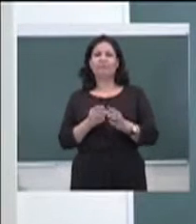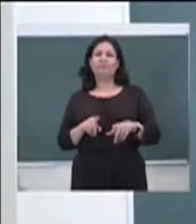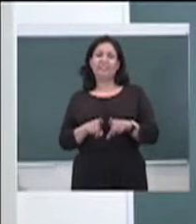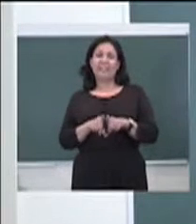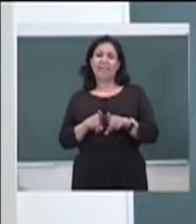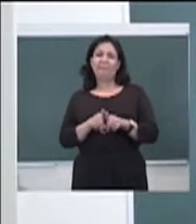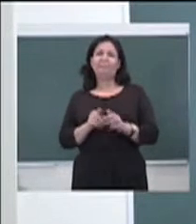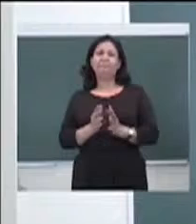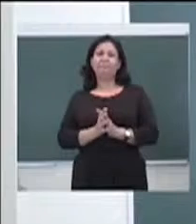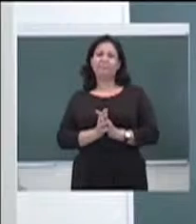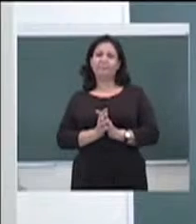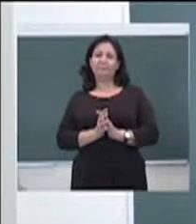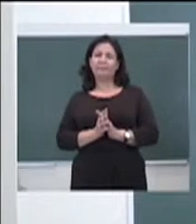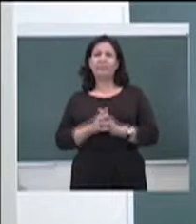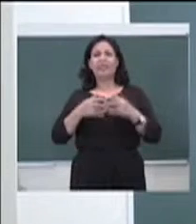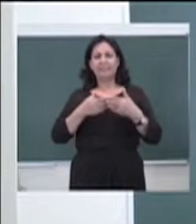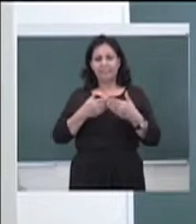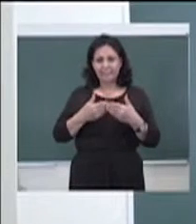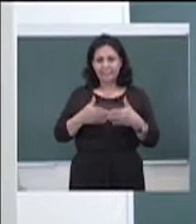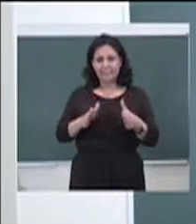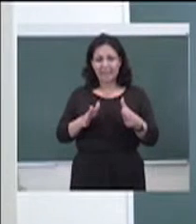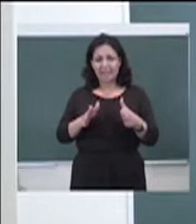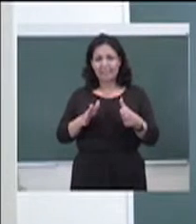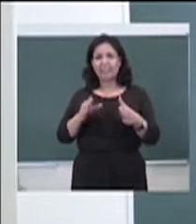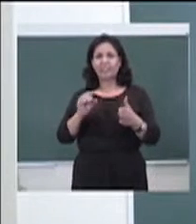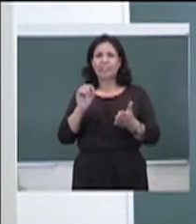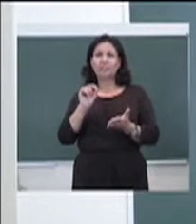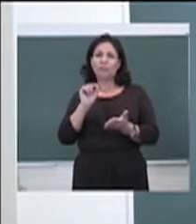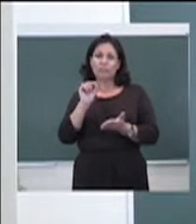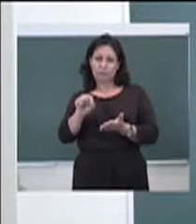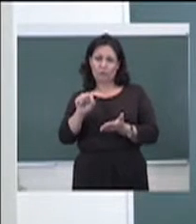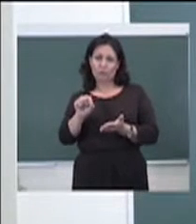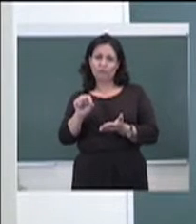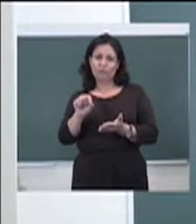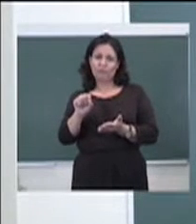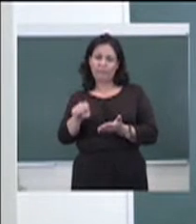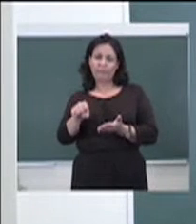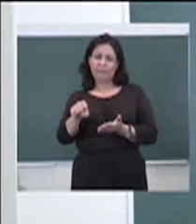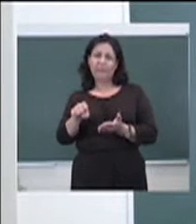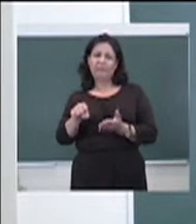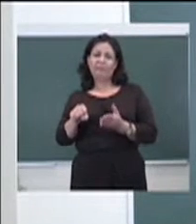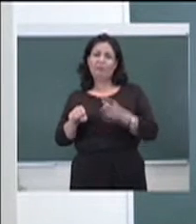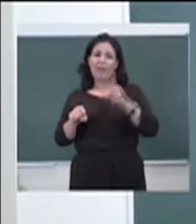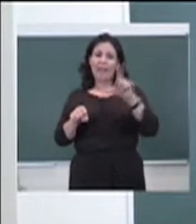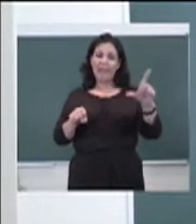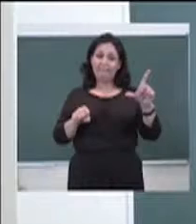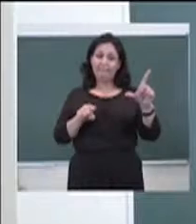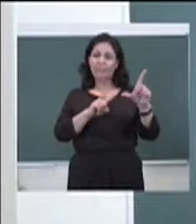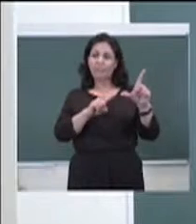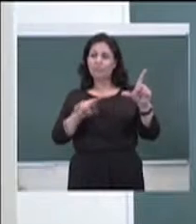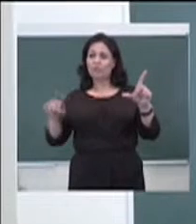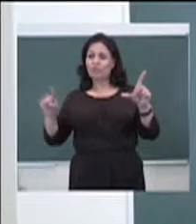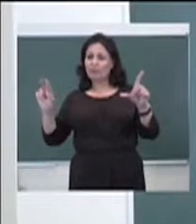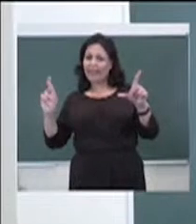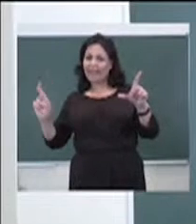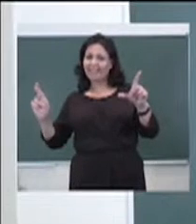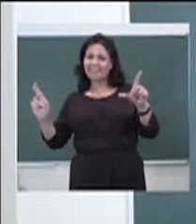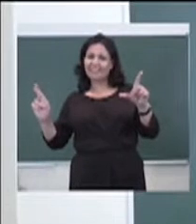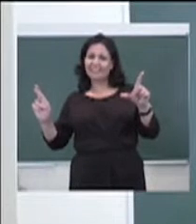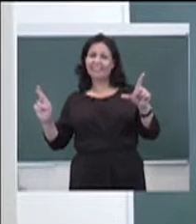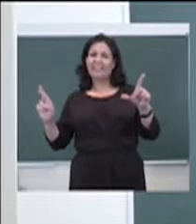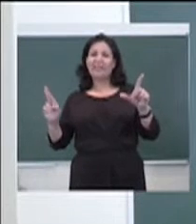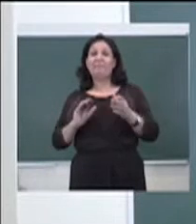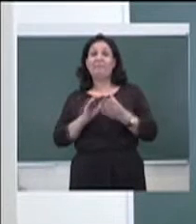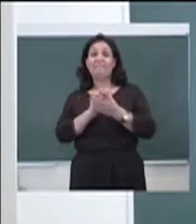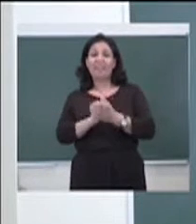I want you to start at the dot, and you're going to move from left to right. My friend is going to show you